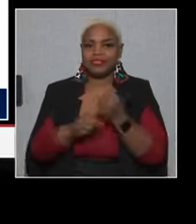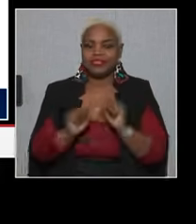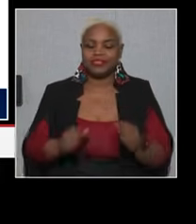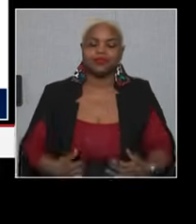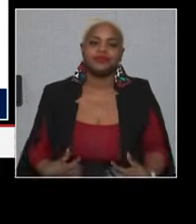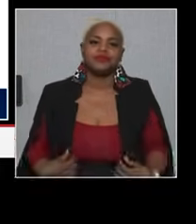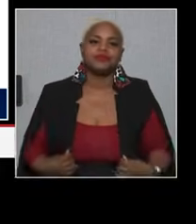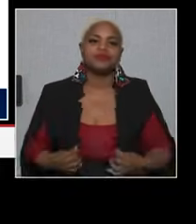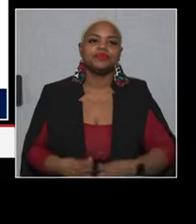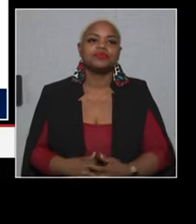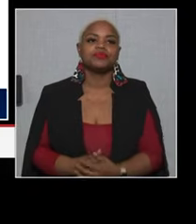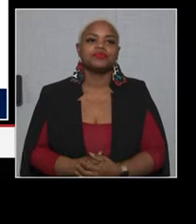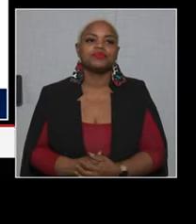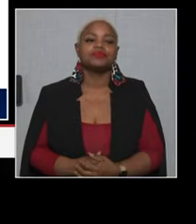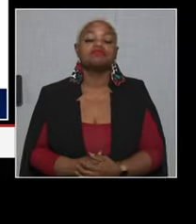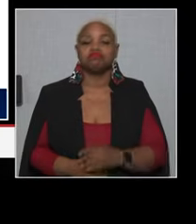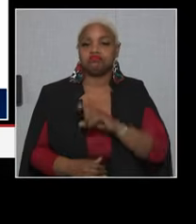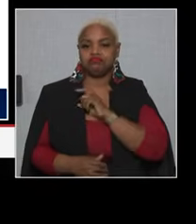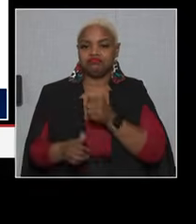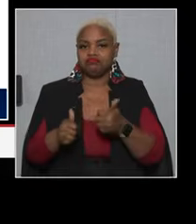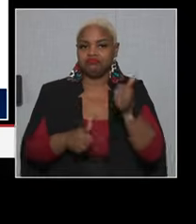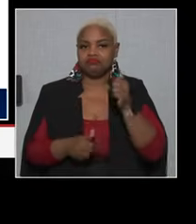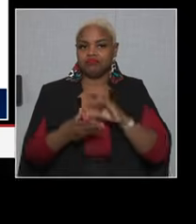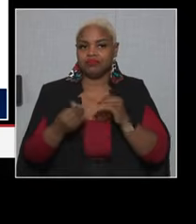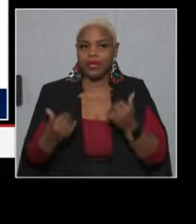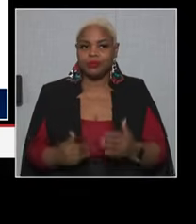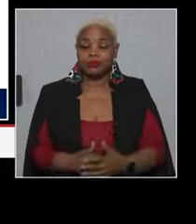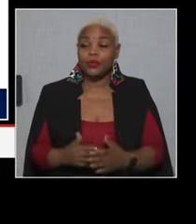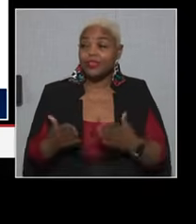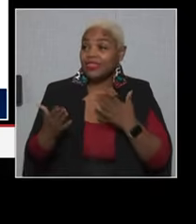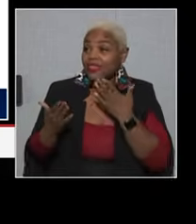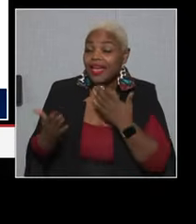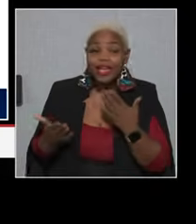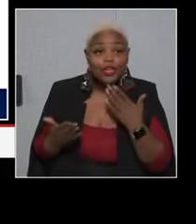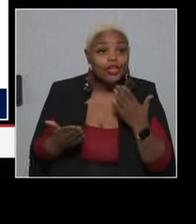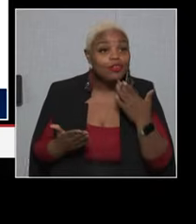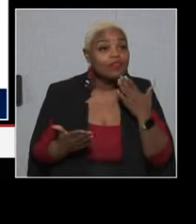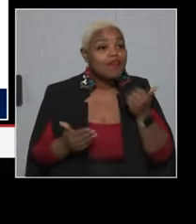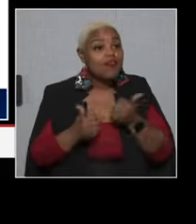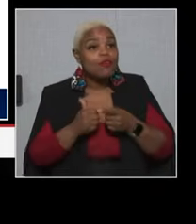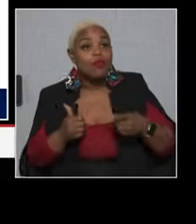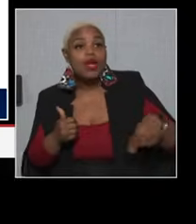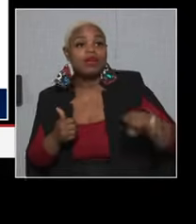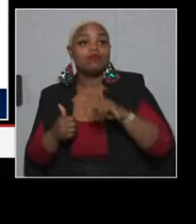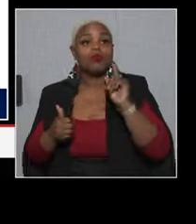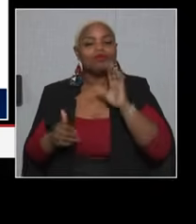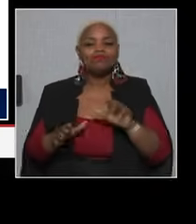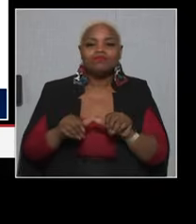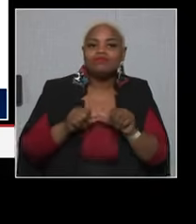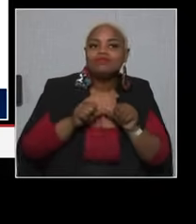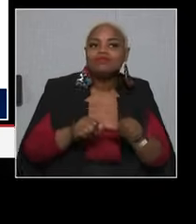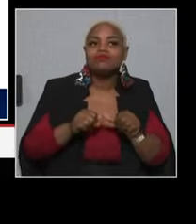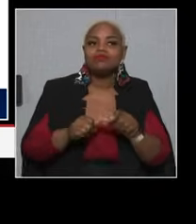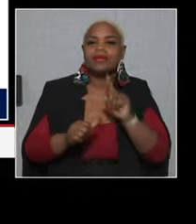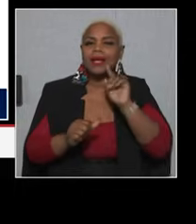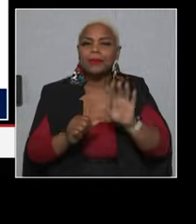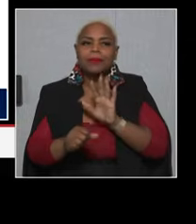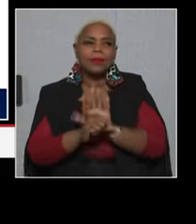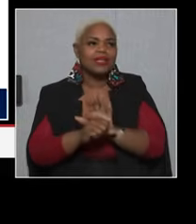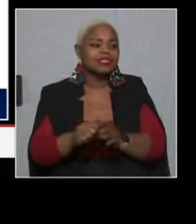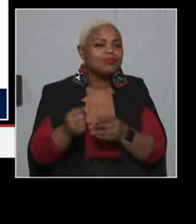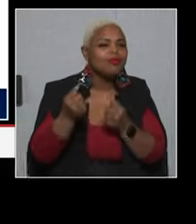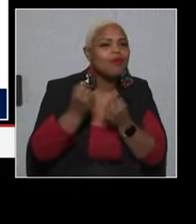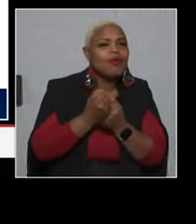Bowser, City Administrator Donahue, and certainly Deputy Mayor Lindsay Appiah for their continued commitment and support and investing